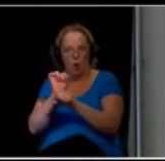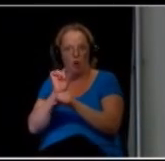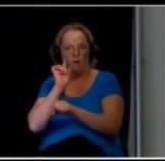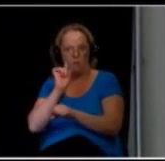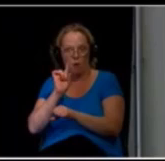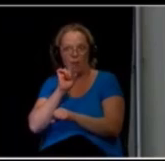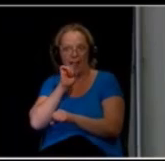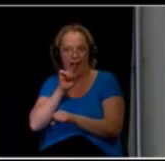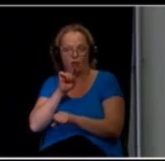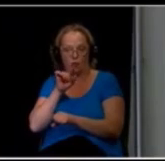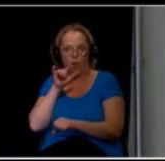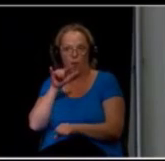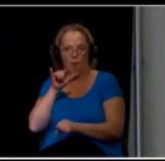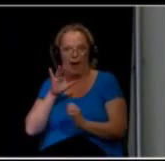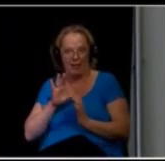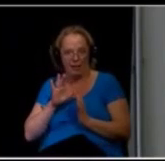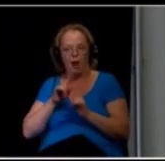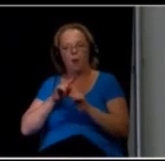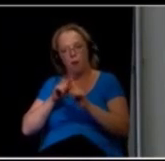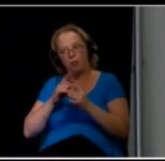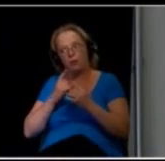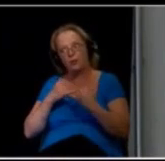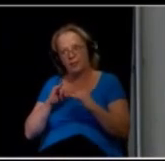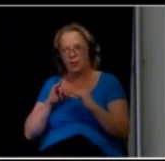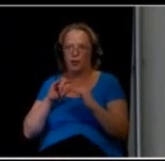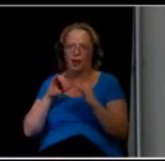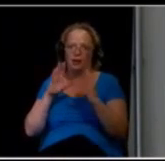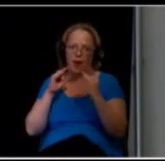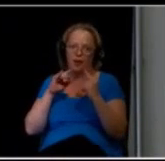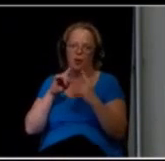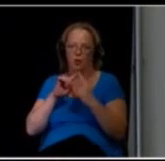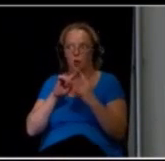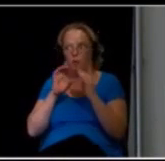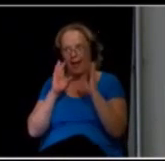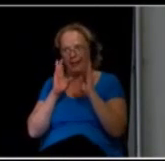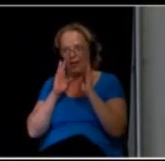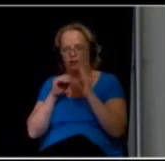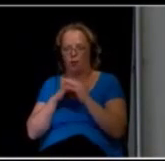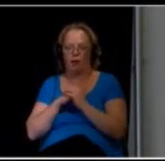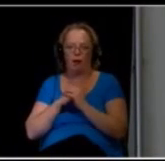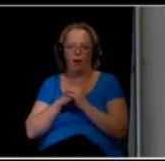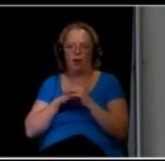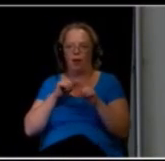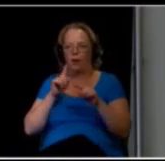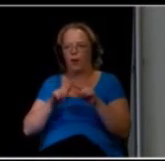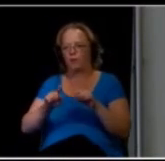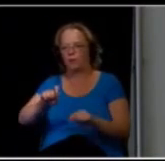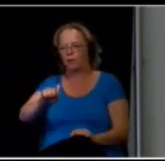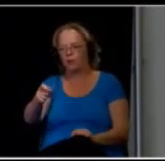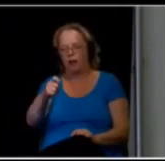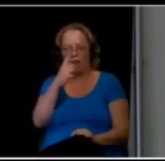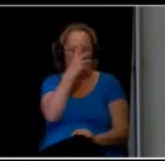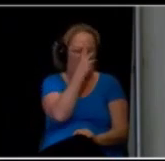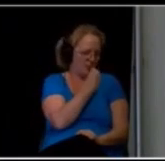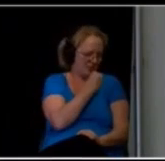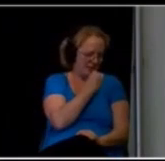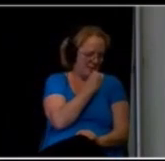but the pilot is still expected to pay attention, and so you can't turn on the autopilot and go to sleep.